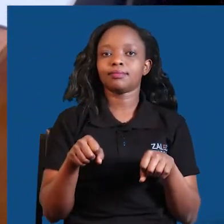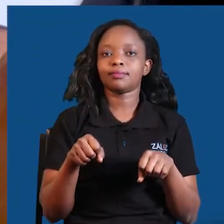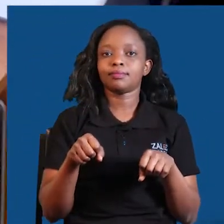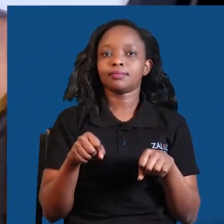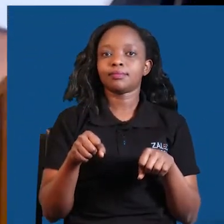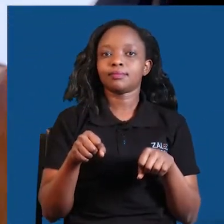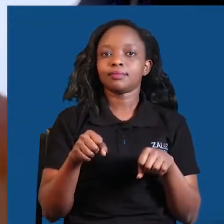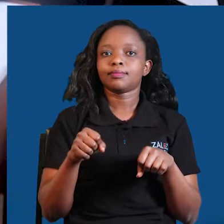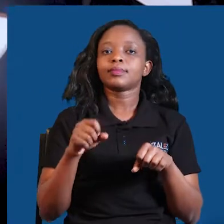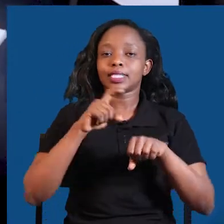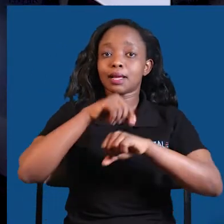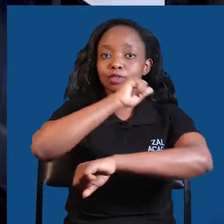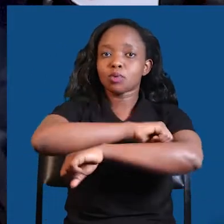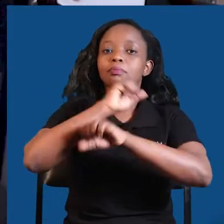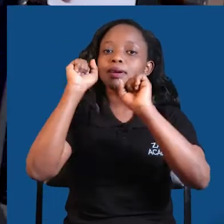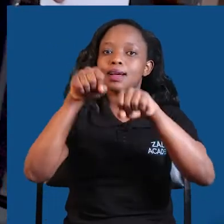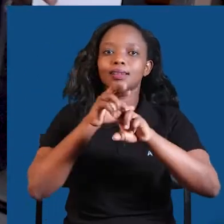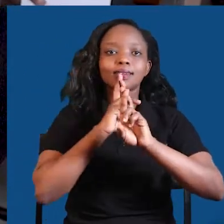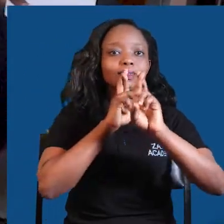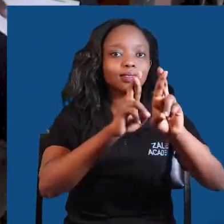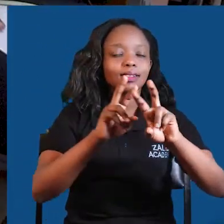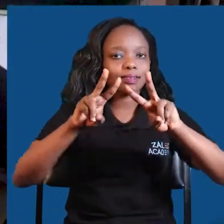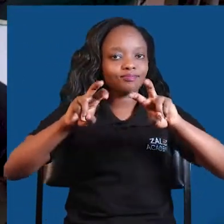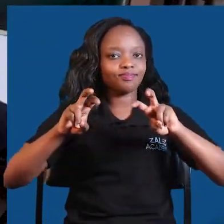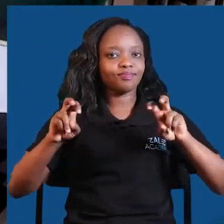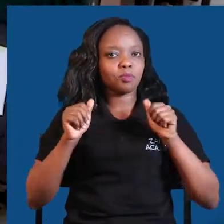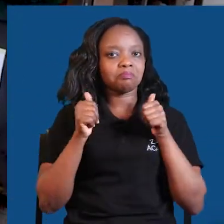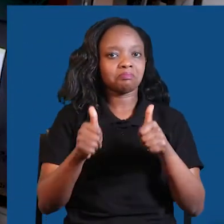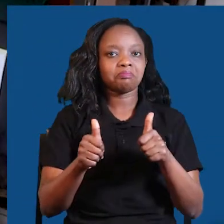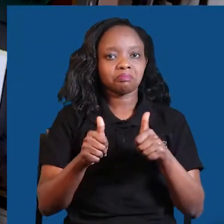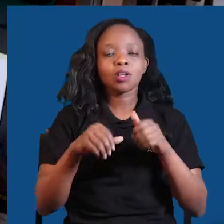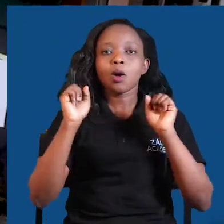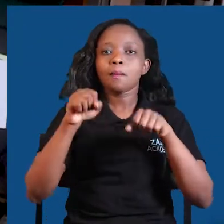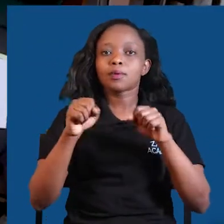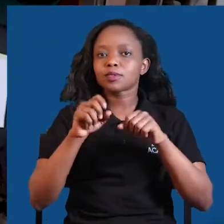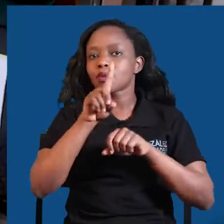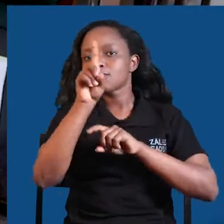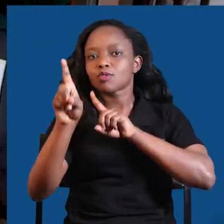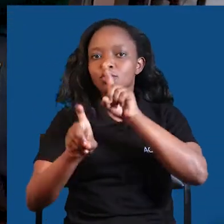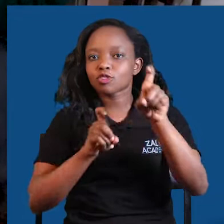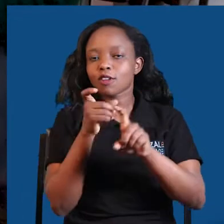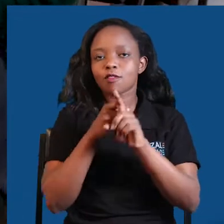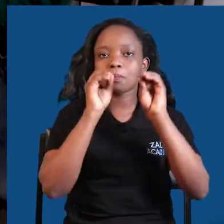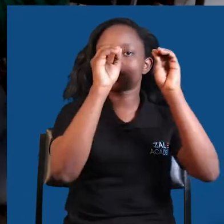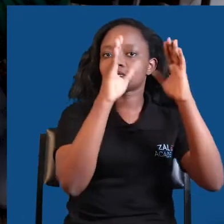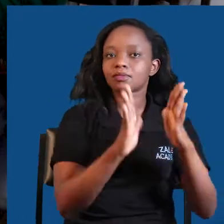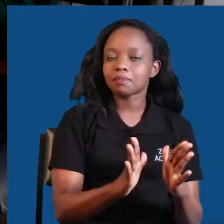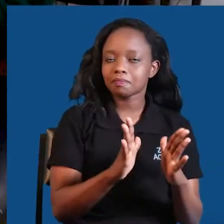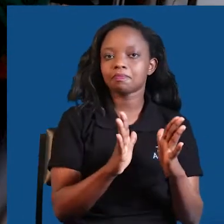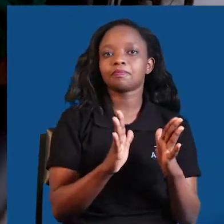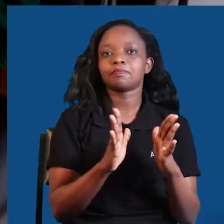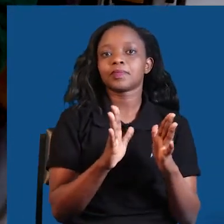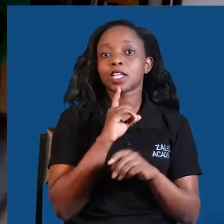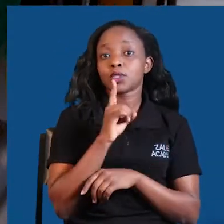to, once they're in school, they can check their results, be able to query for some stuff from the teachers